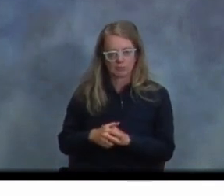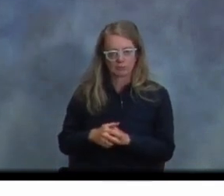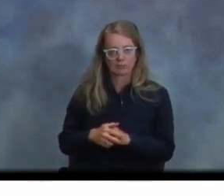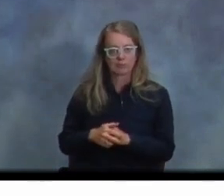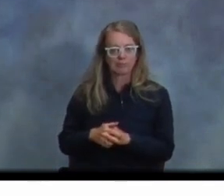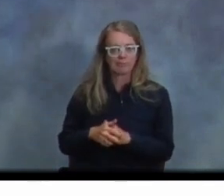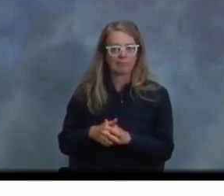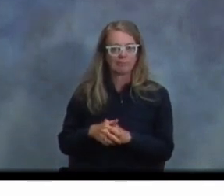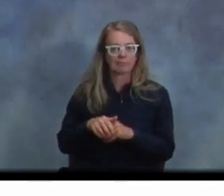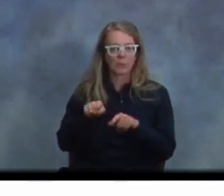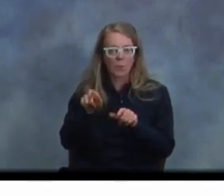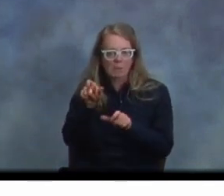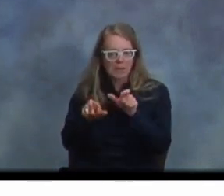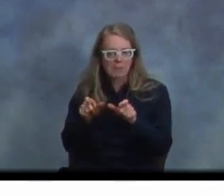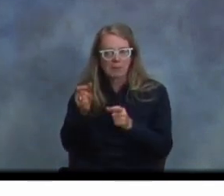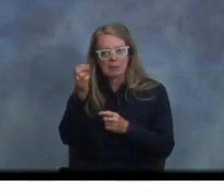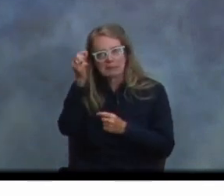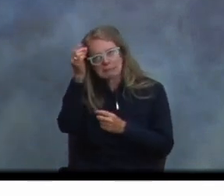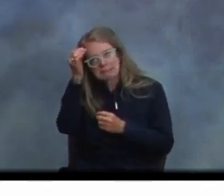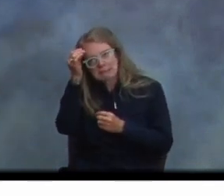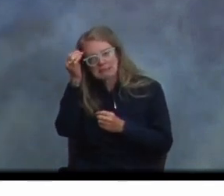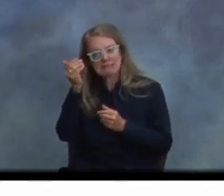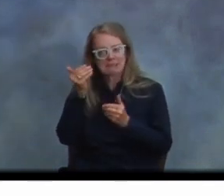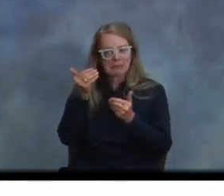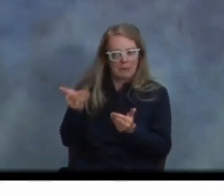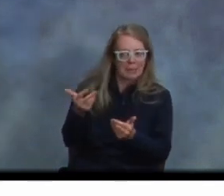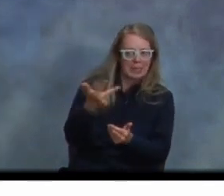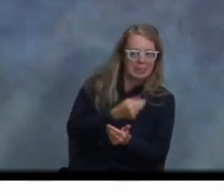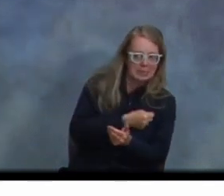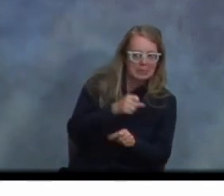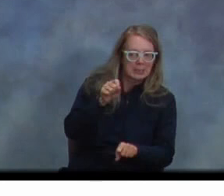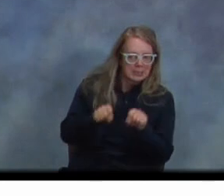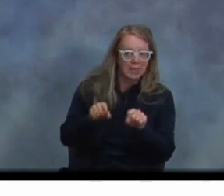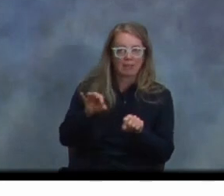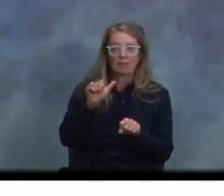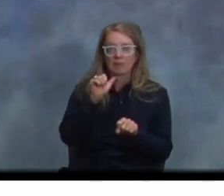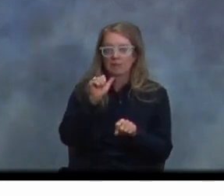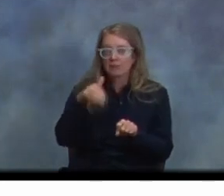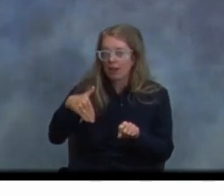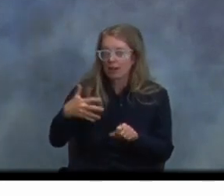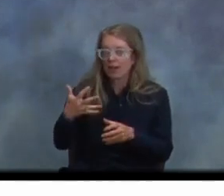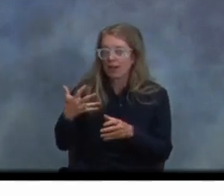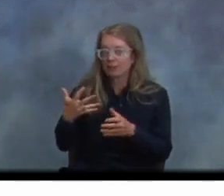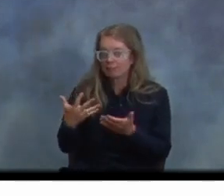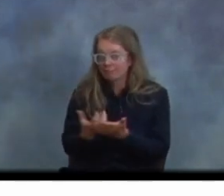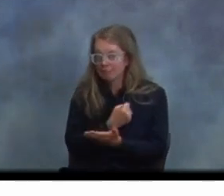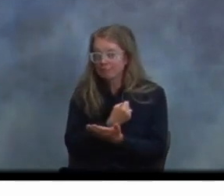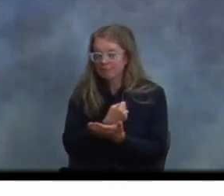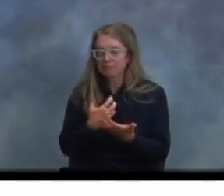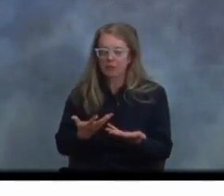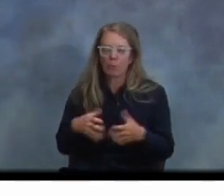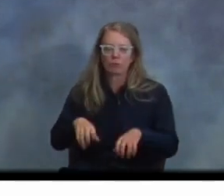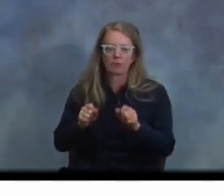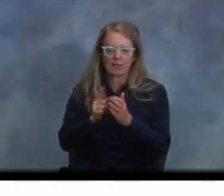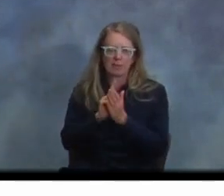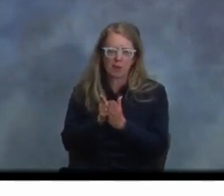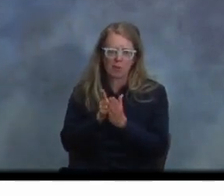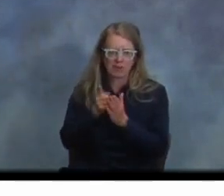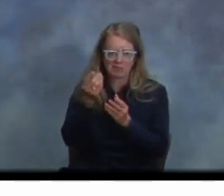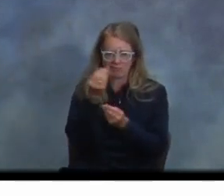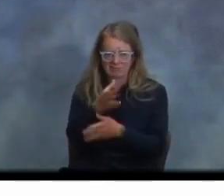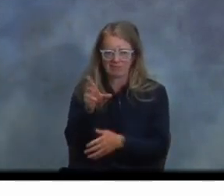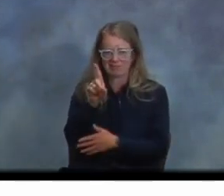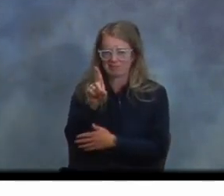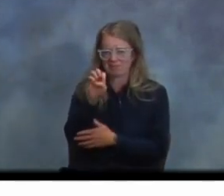thinking about their first dose, if they haven't already gotten one, to take a moment to let folks know that Delta variant is